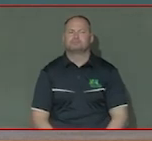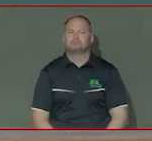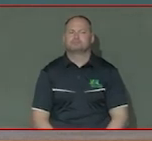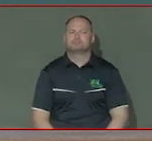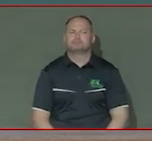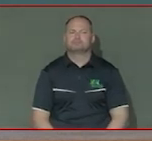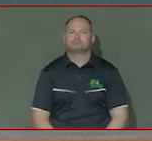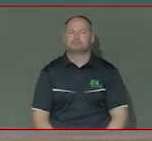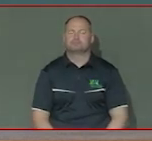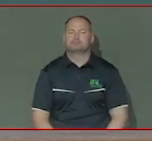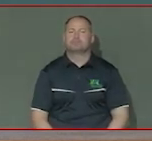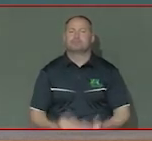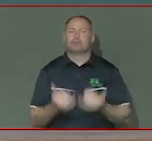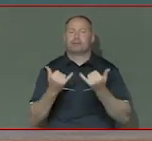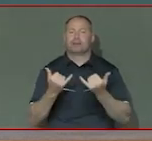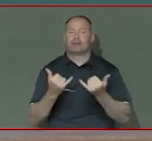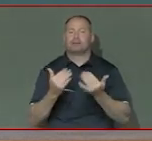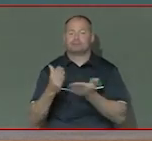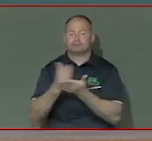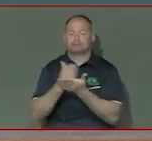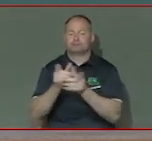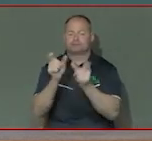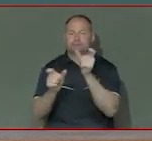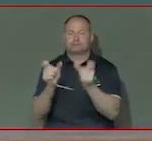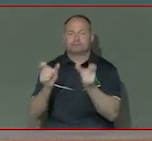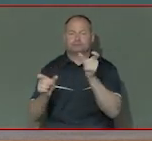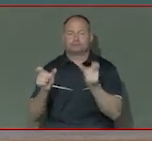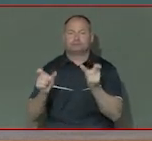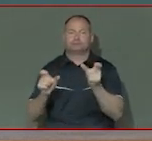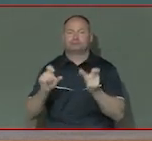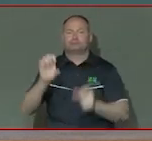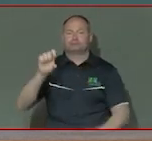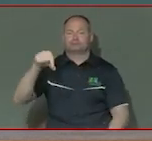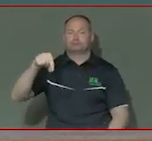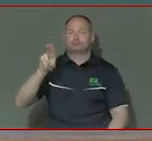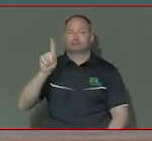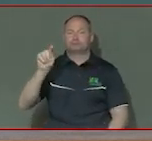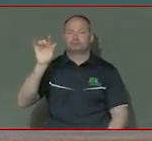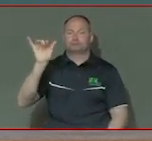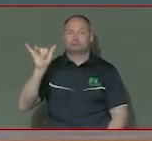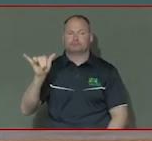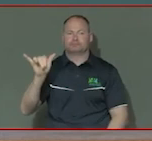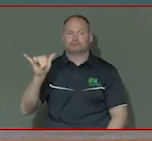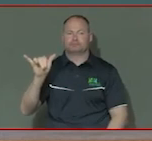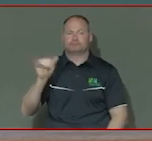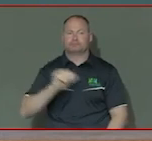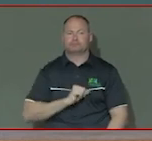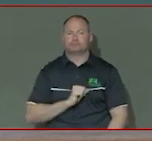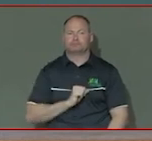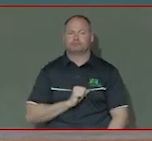The return on shareholders' equity, number 15, is ROSH.